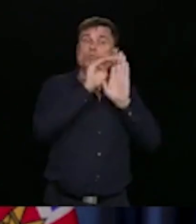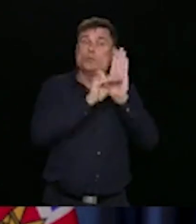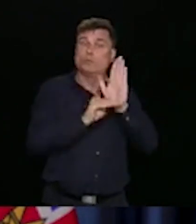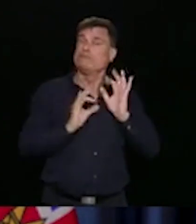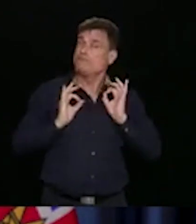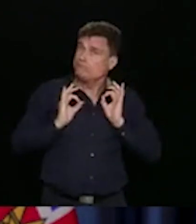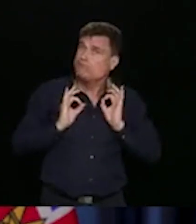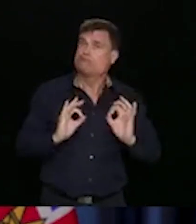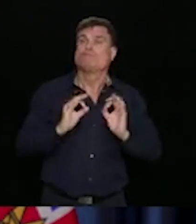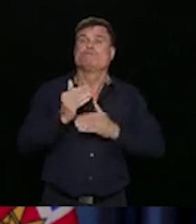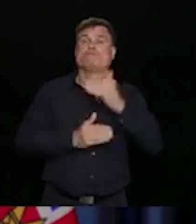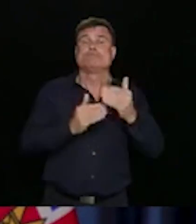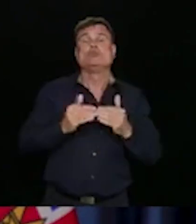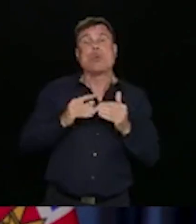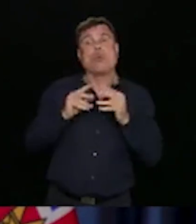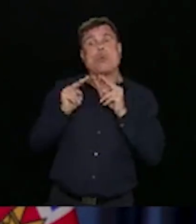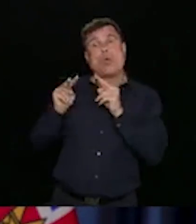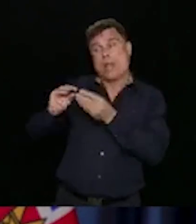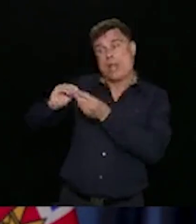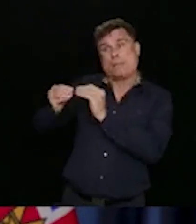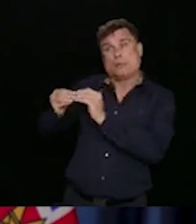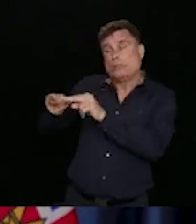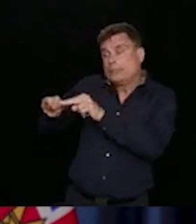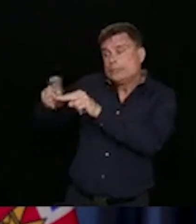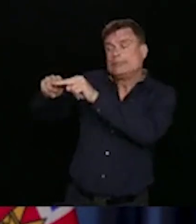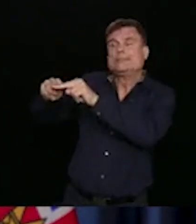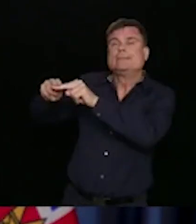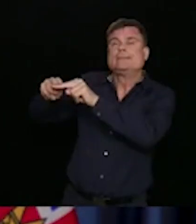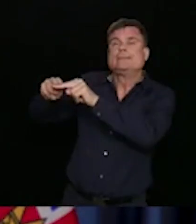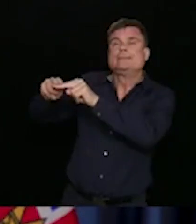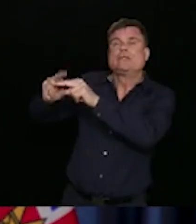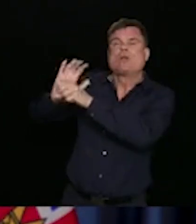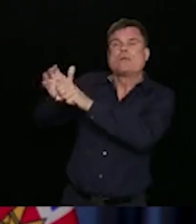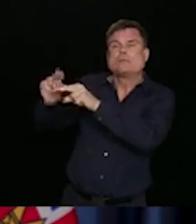now in a fundamental way. We're going to deal with this for months. We